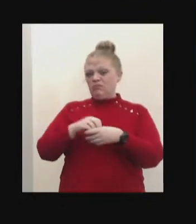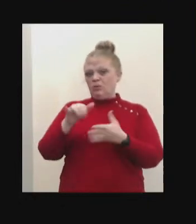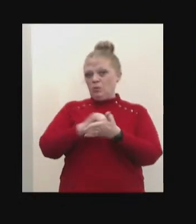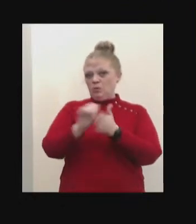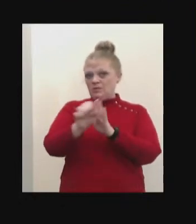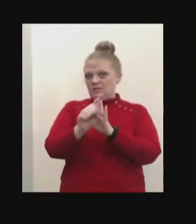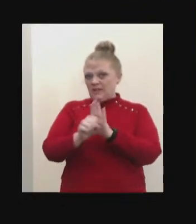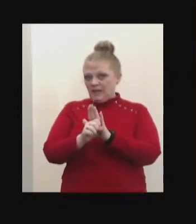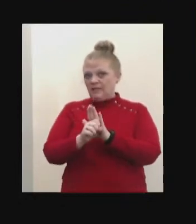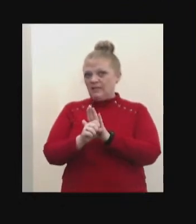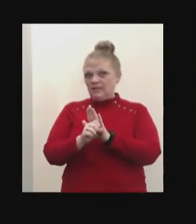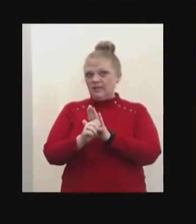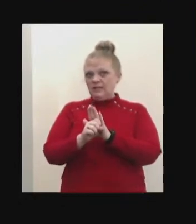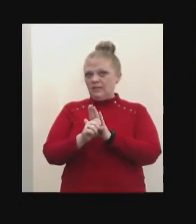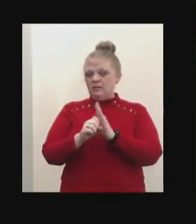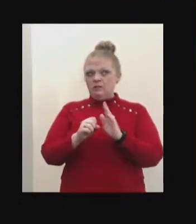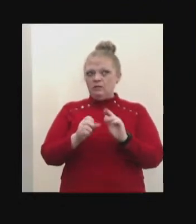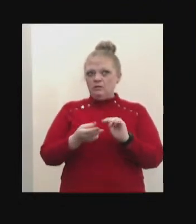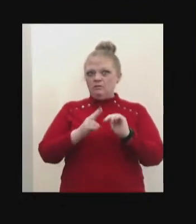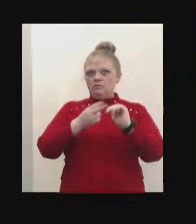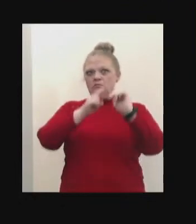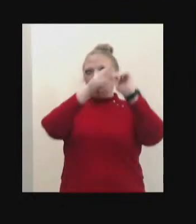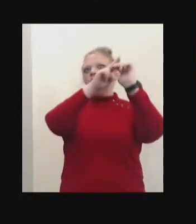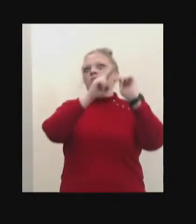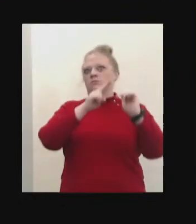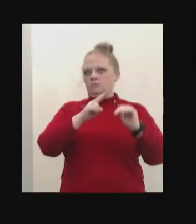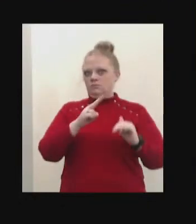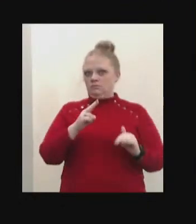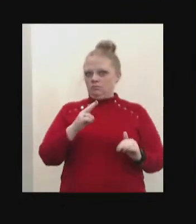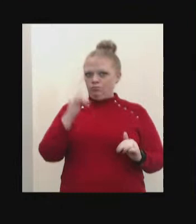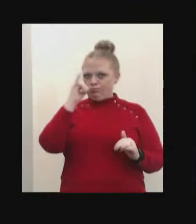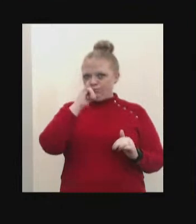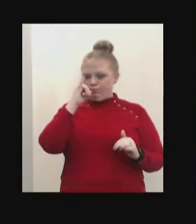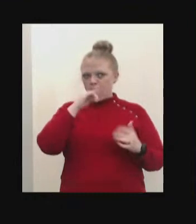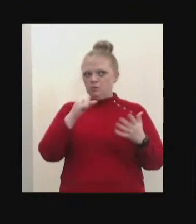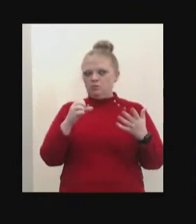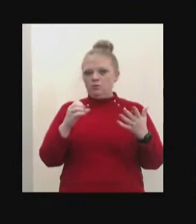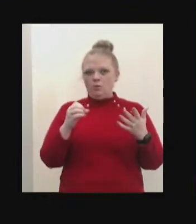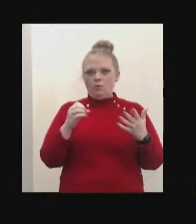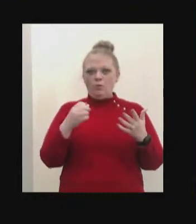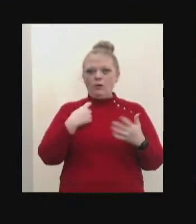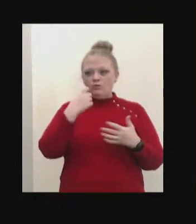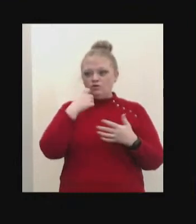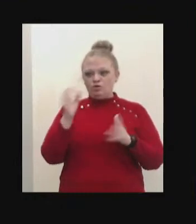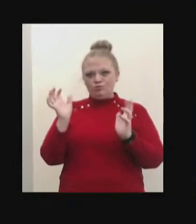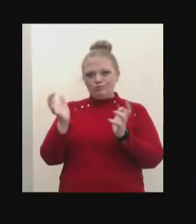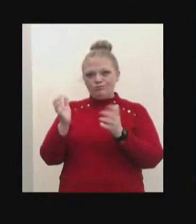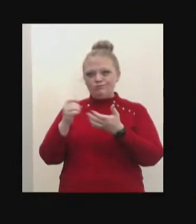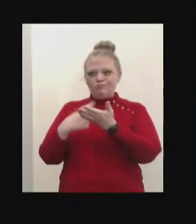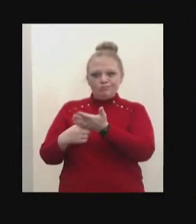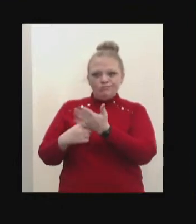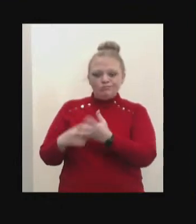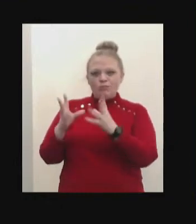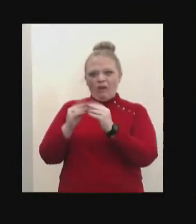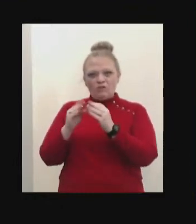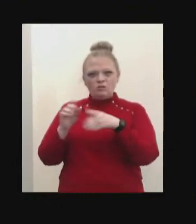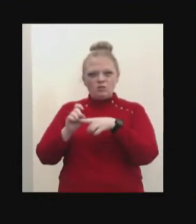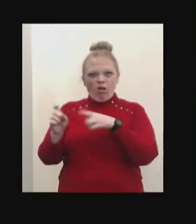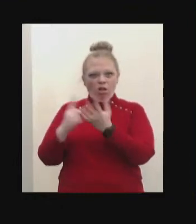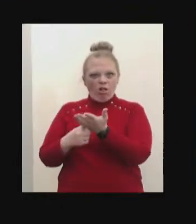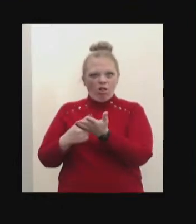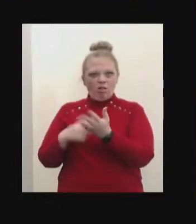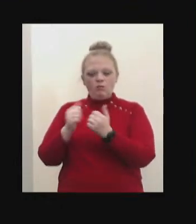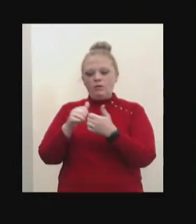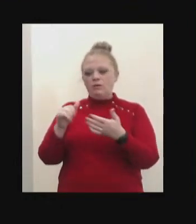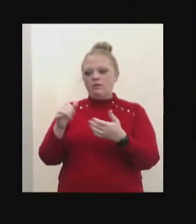seeing dramatic rises in their cases. I was just on with county executives on a conference call for New York State,